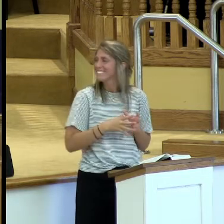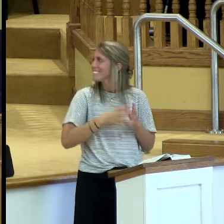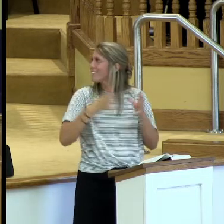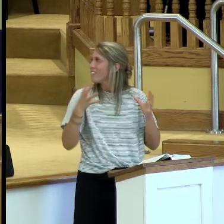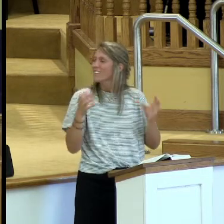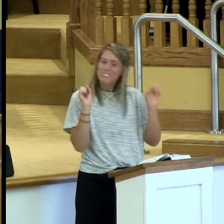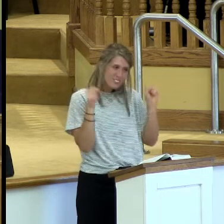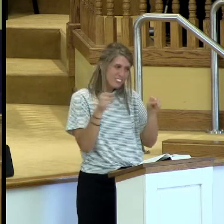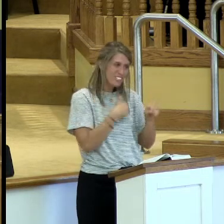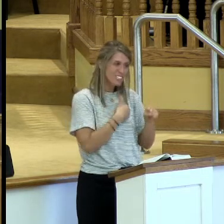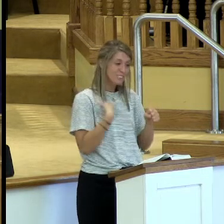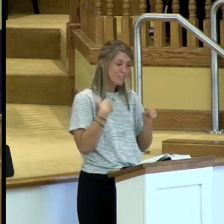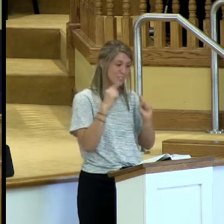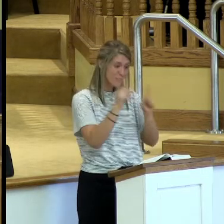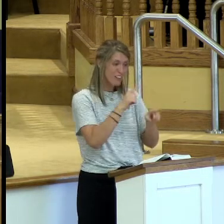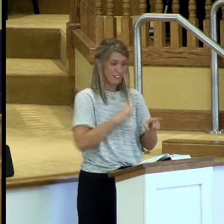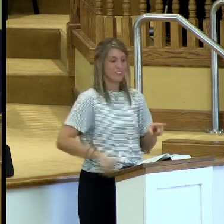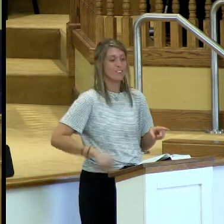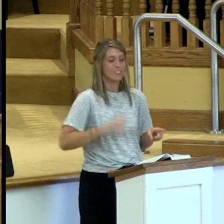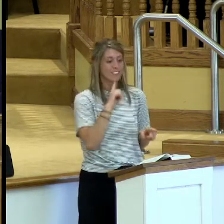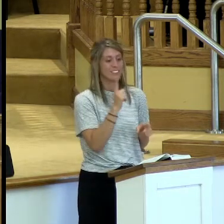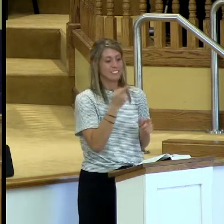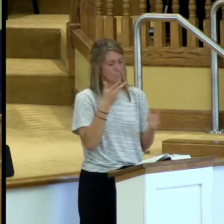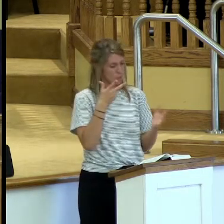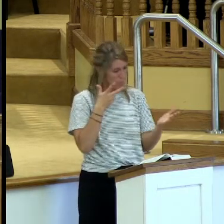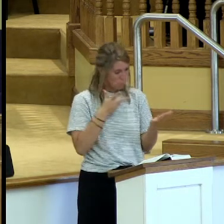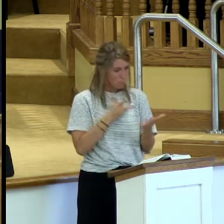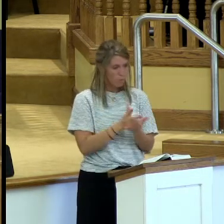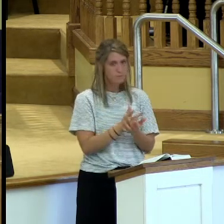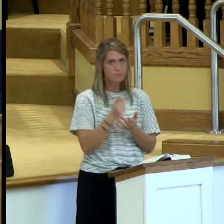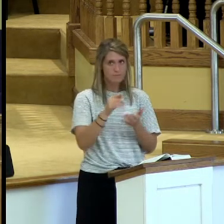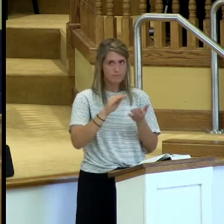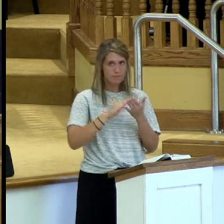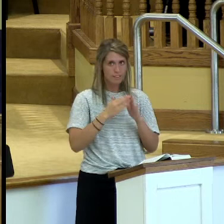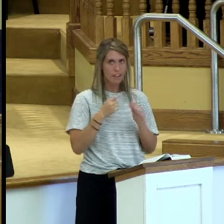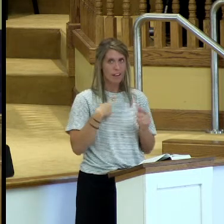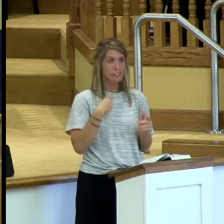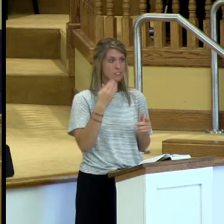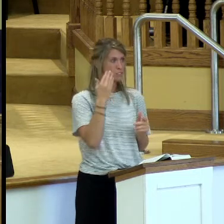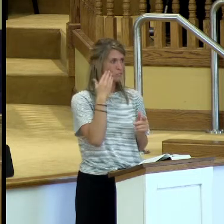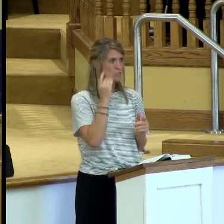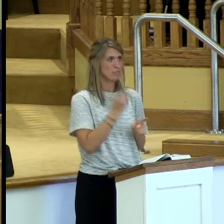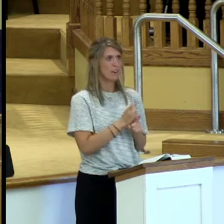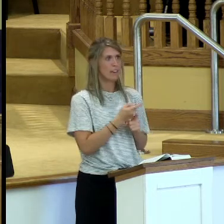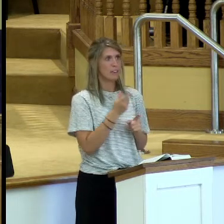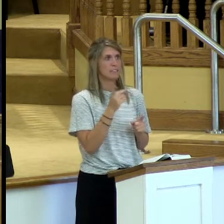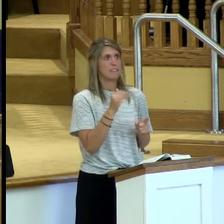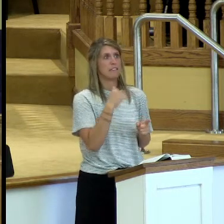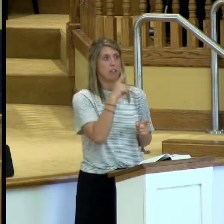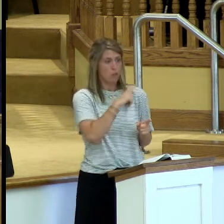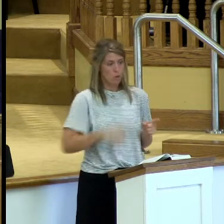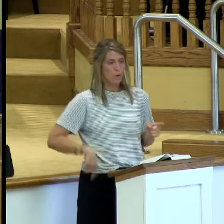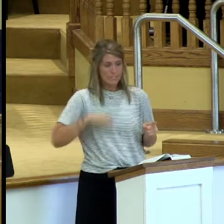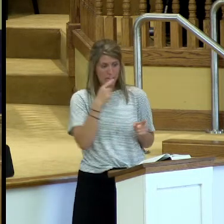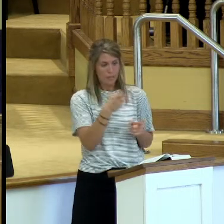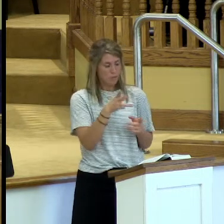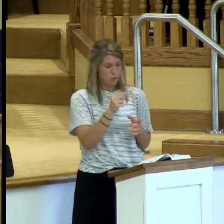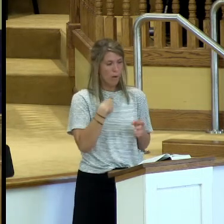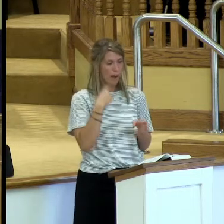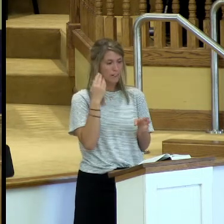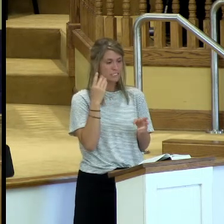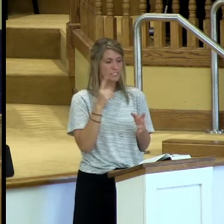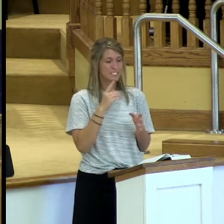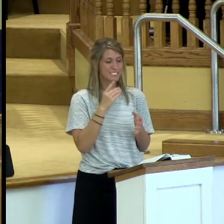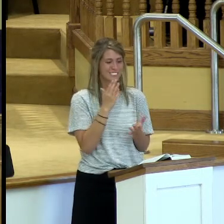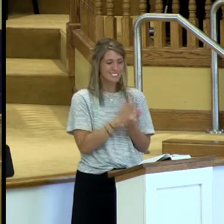much potential here. When we went, the Lord just, like, as soon as we pulled into Raton, this is how I knew, right? You're like, did the Lord tell you? No, I stopped